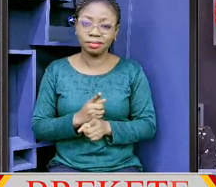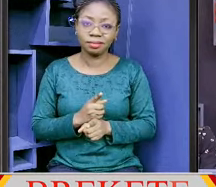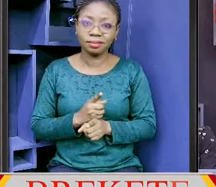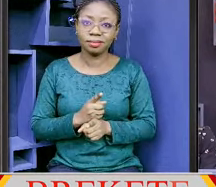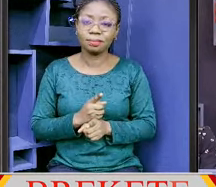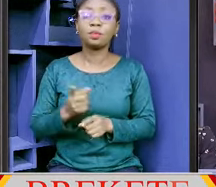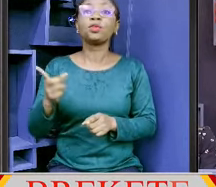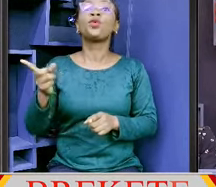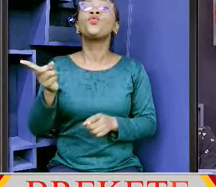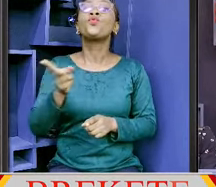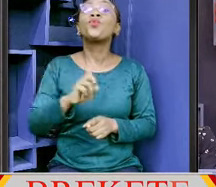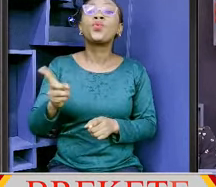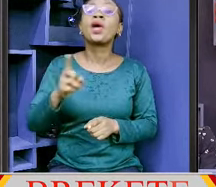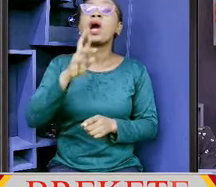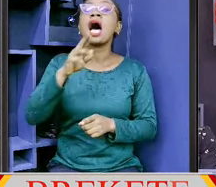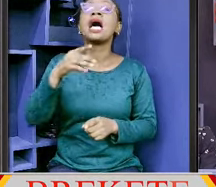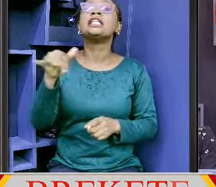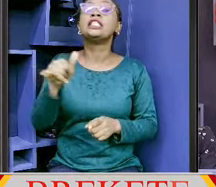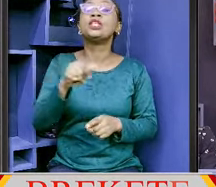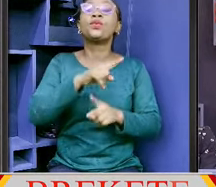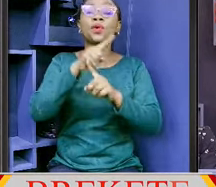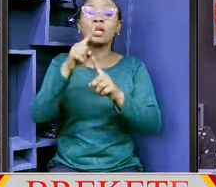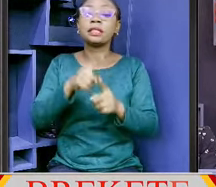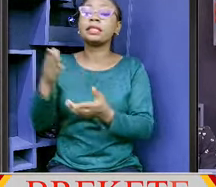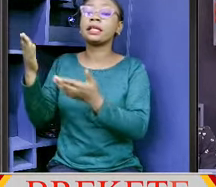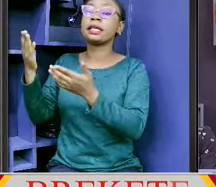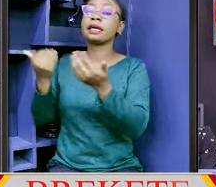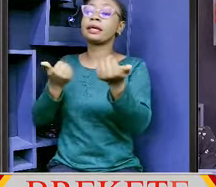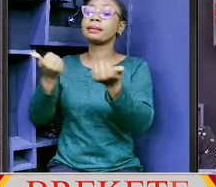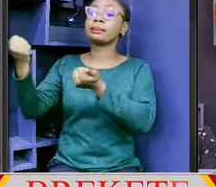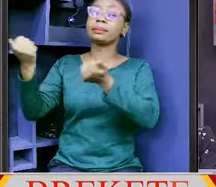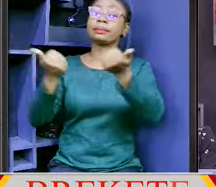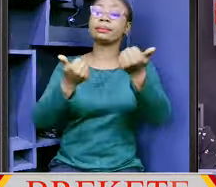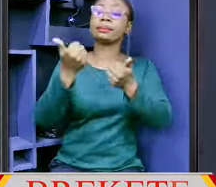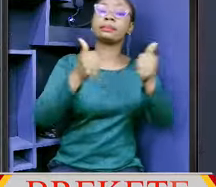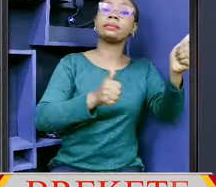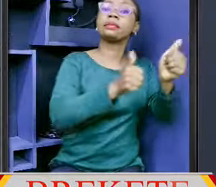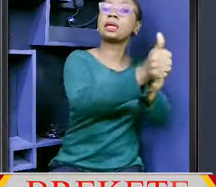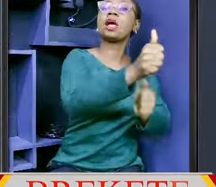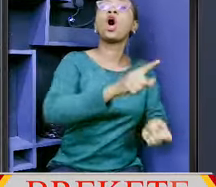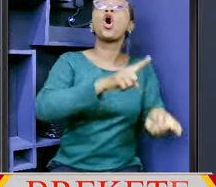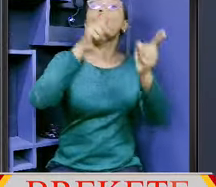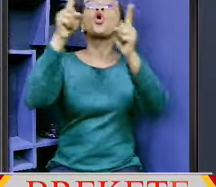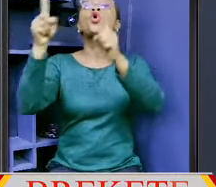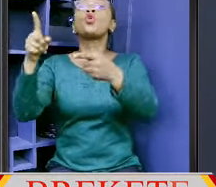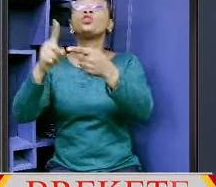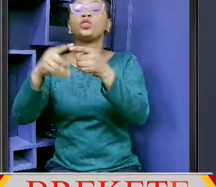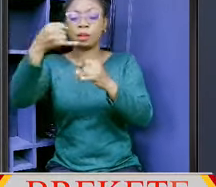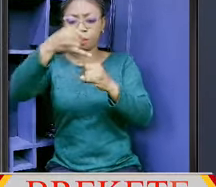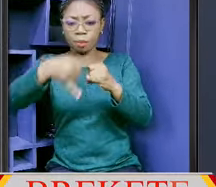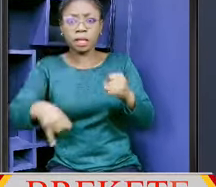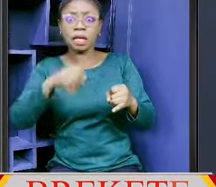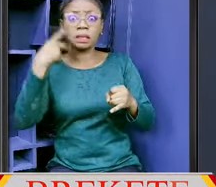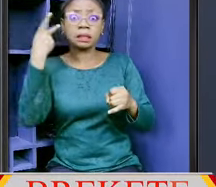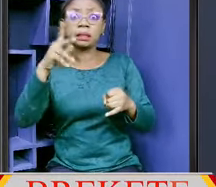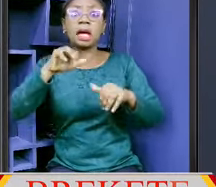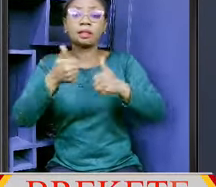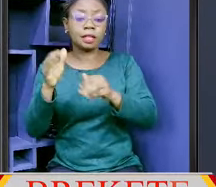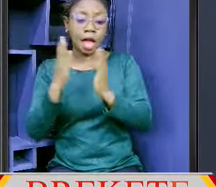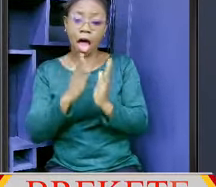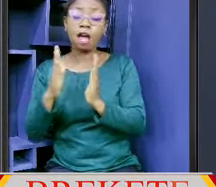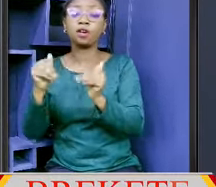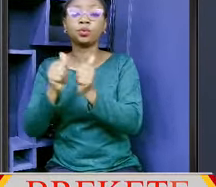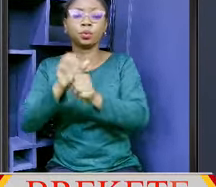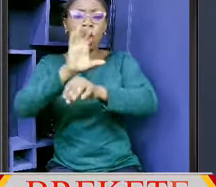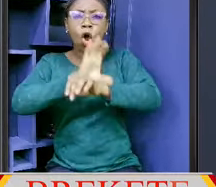Where are the day when they carry the motor pass? Go to the border and see how they are arranging with custom